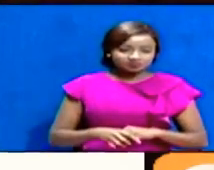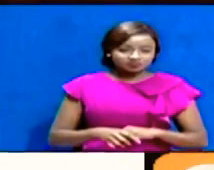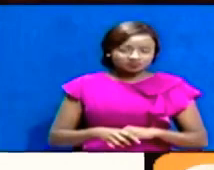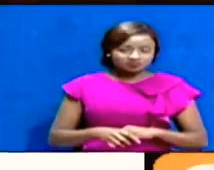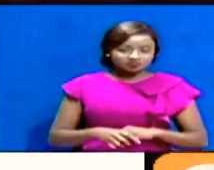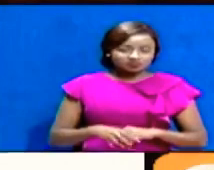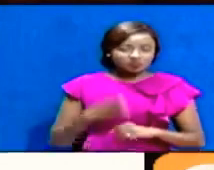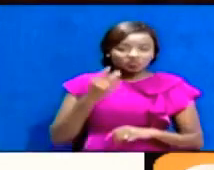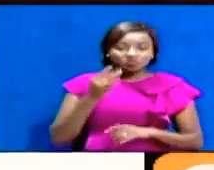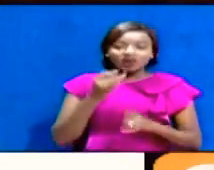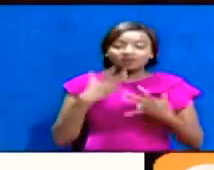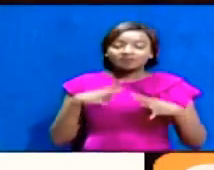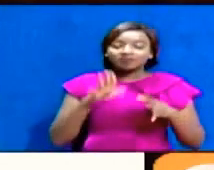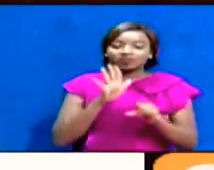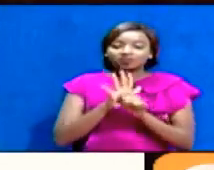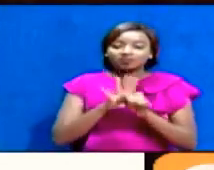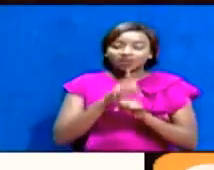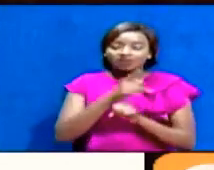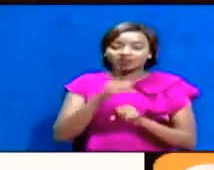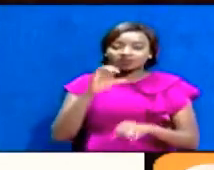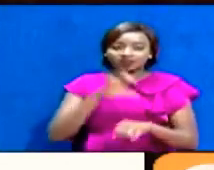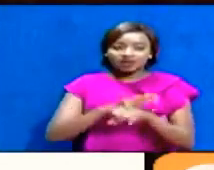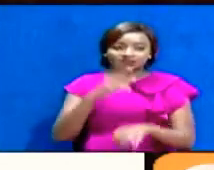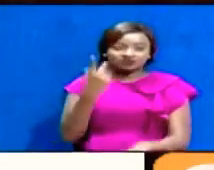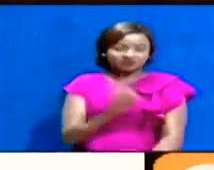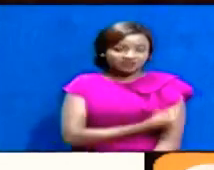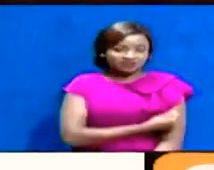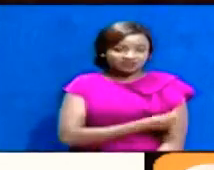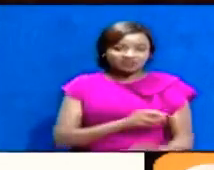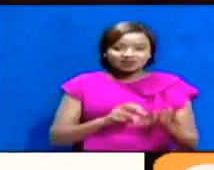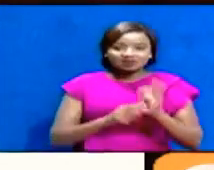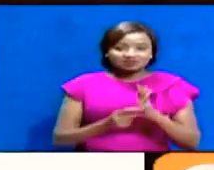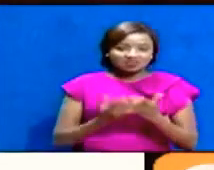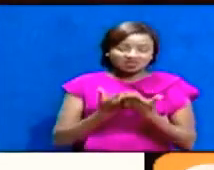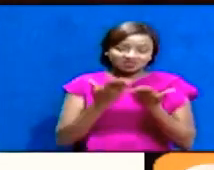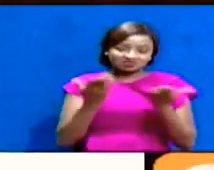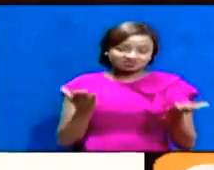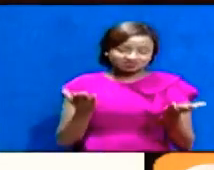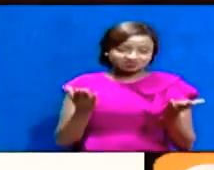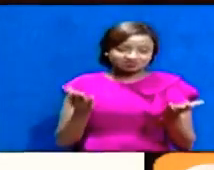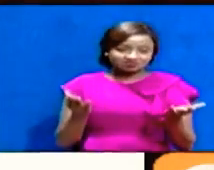ultimately the more people who are vaccinated, the less likelihood that